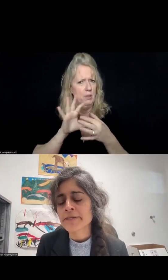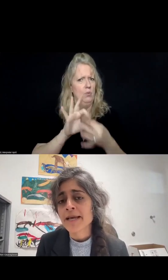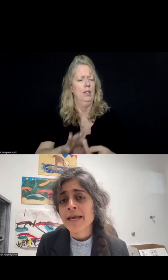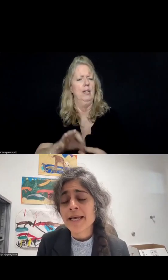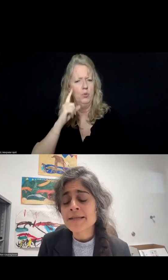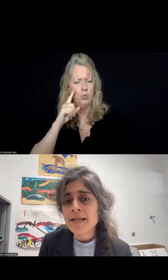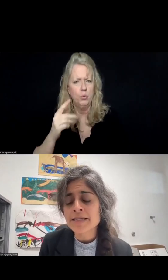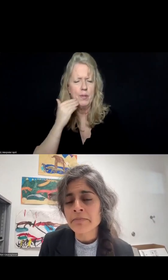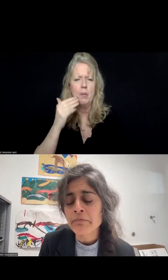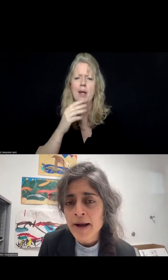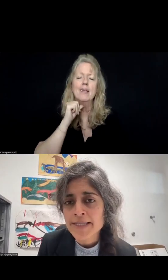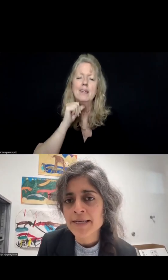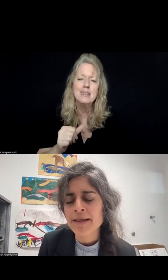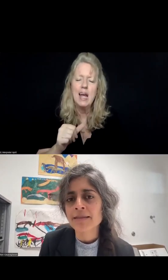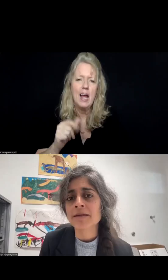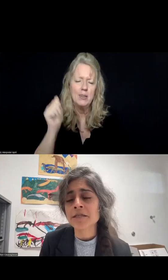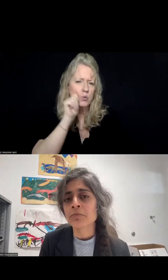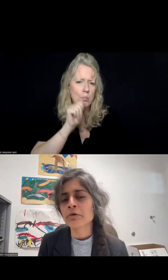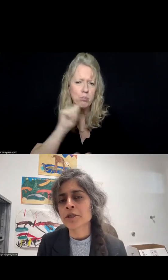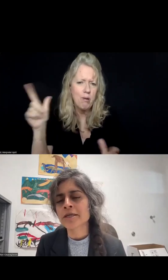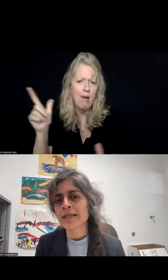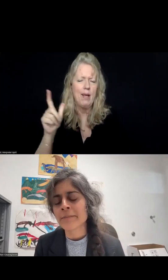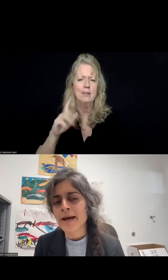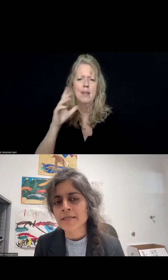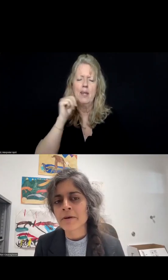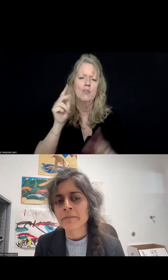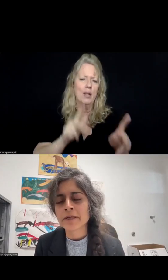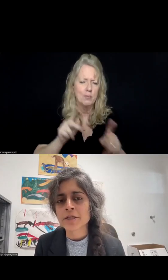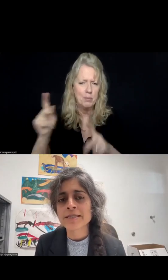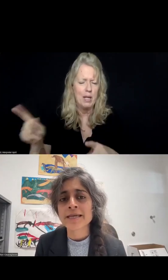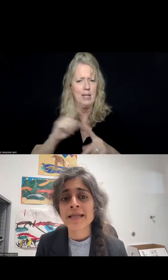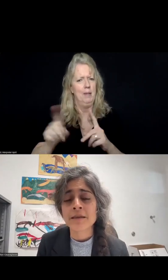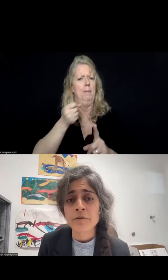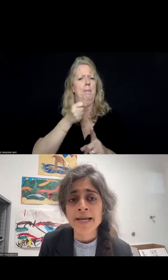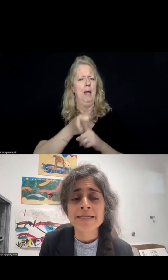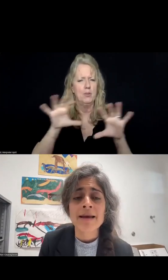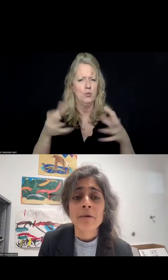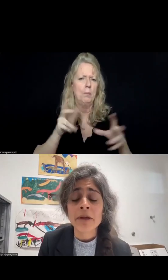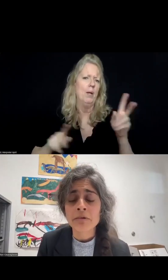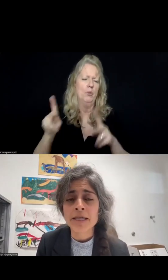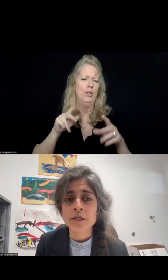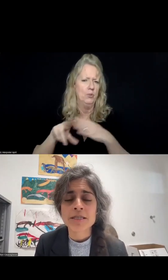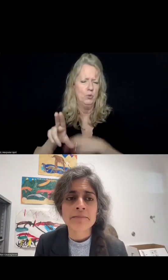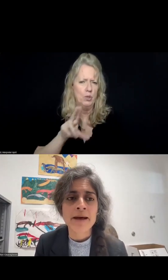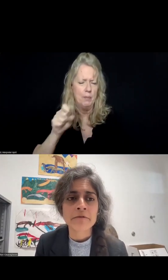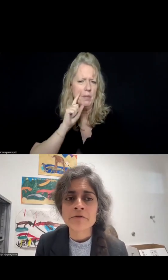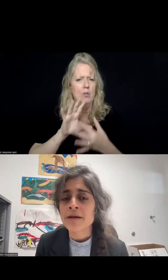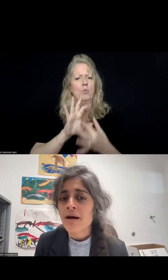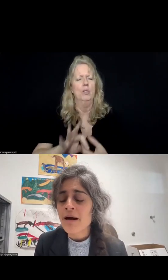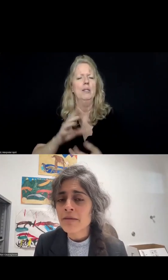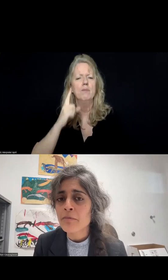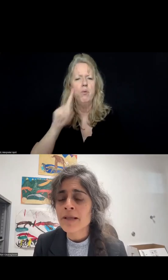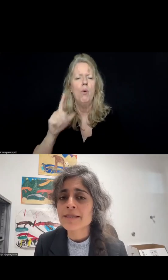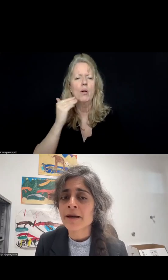tobacco use. It's not surprising that the disproportionately impacted populations in the US with relation to tobacco